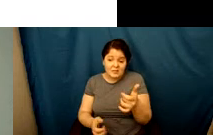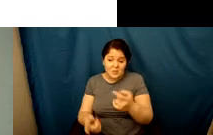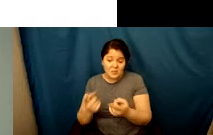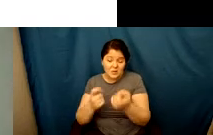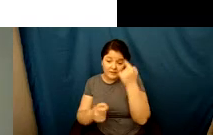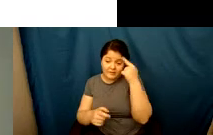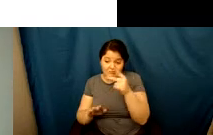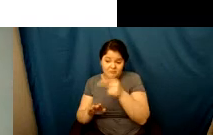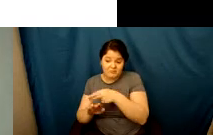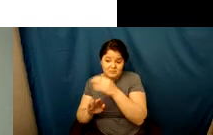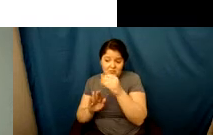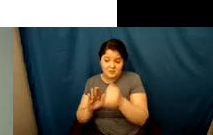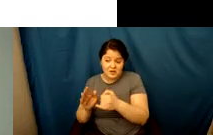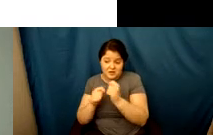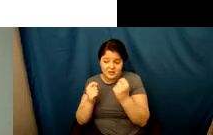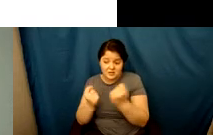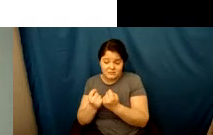team?